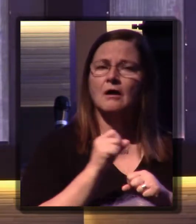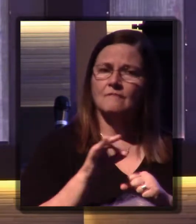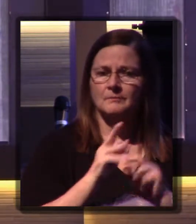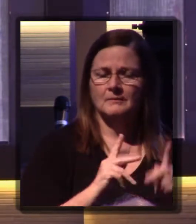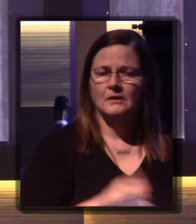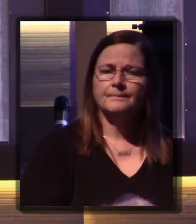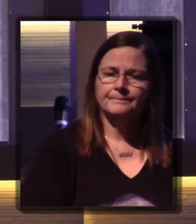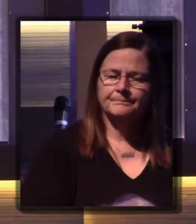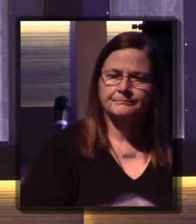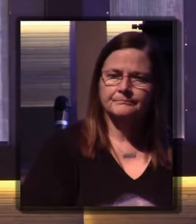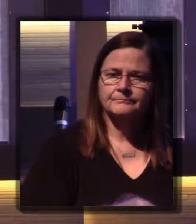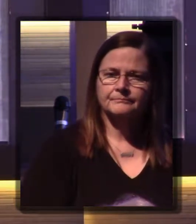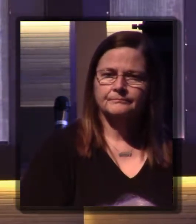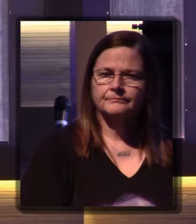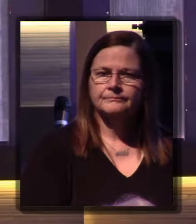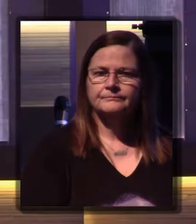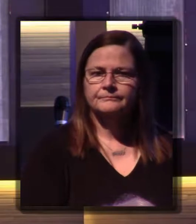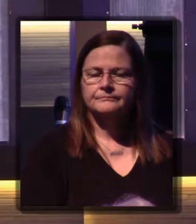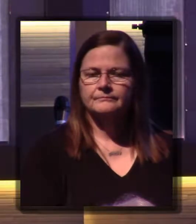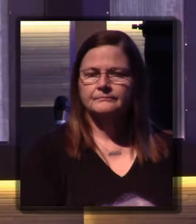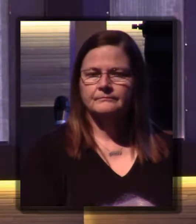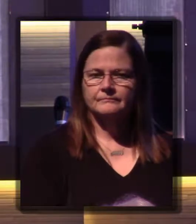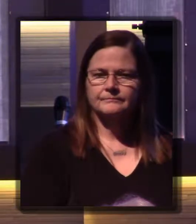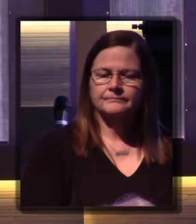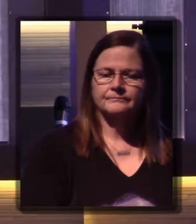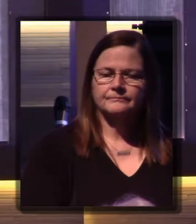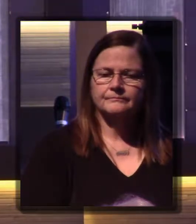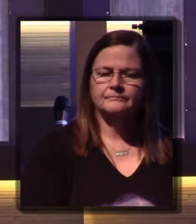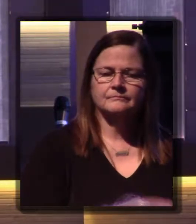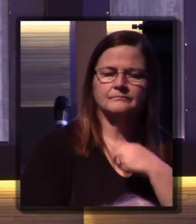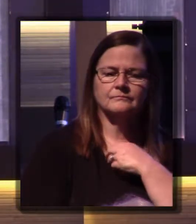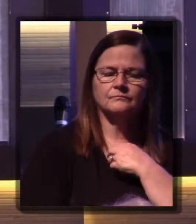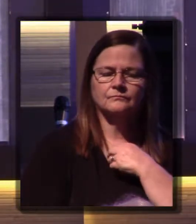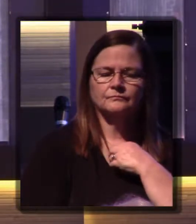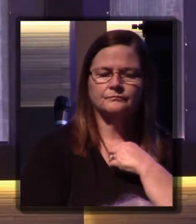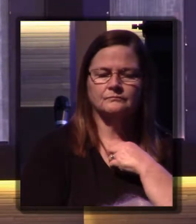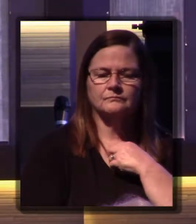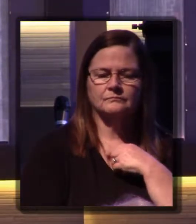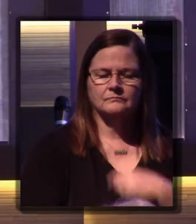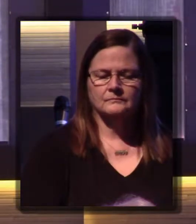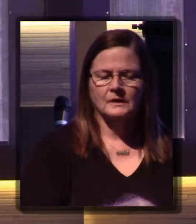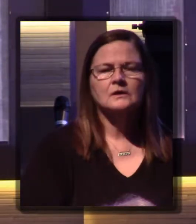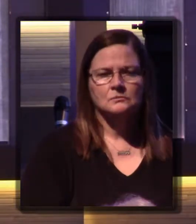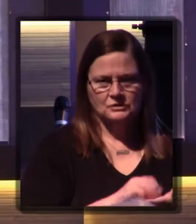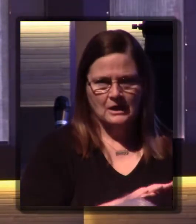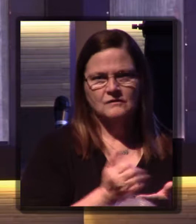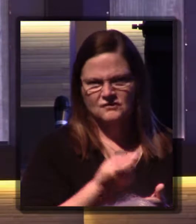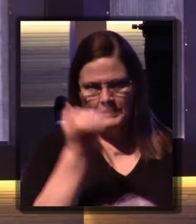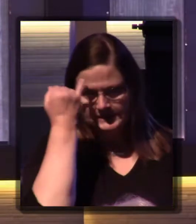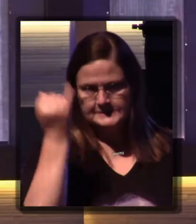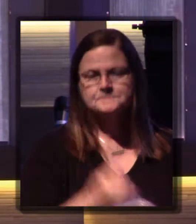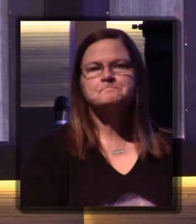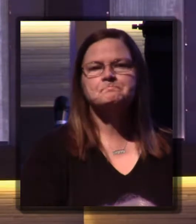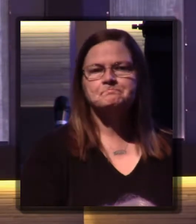protection of the people that the governors are ruling? So you can write down a few ideas